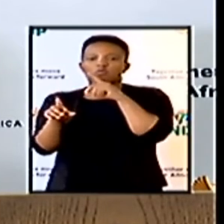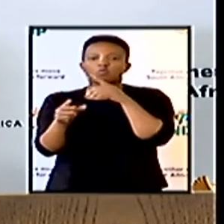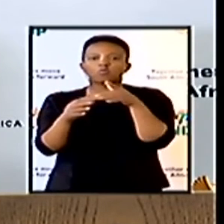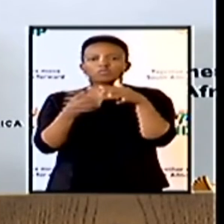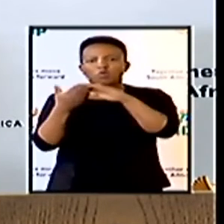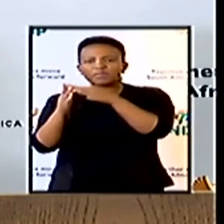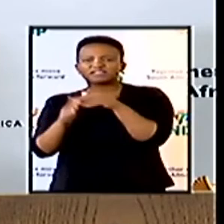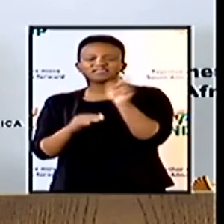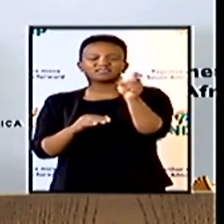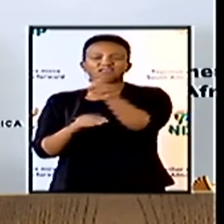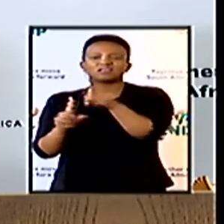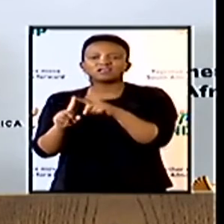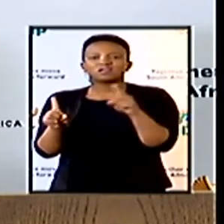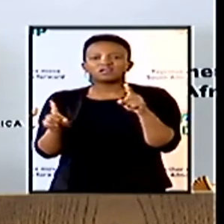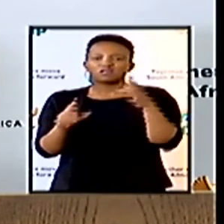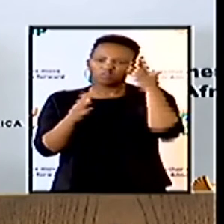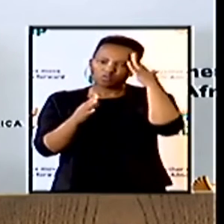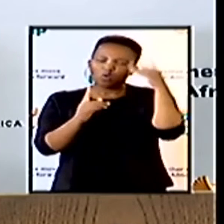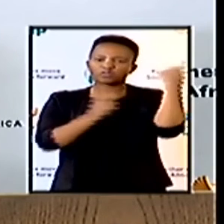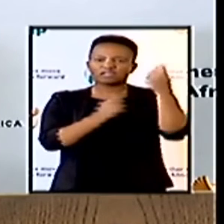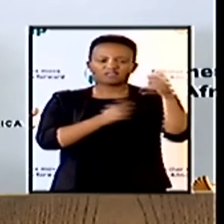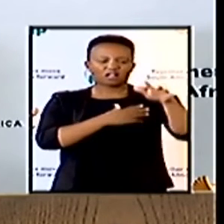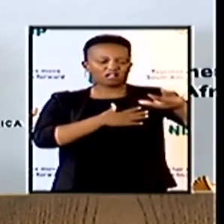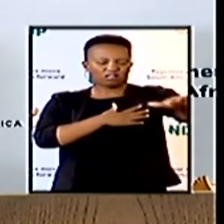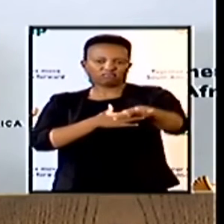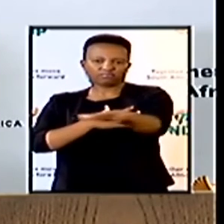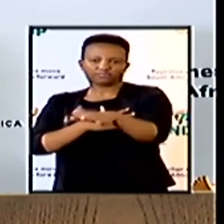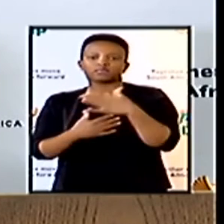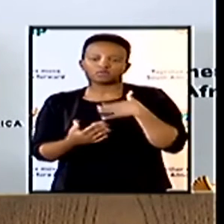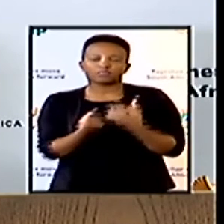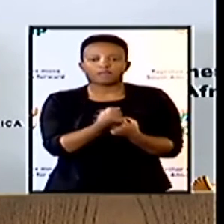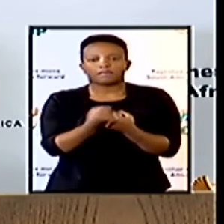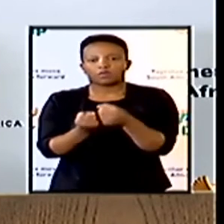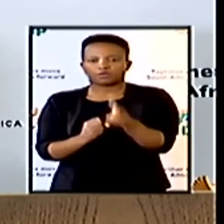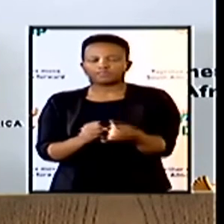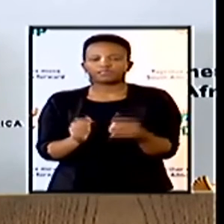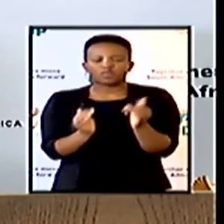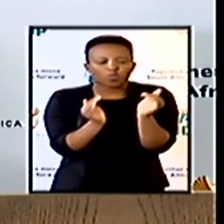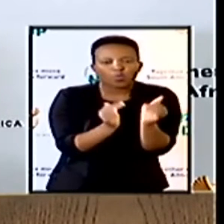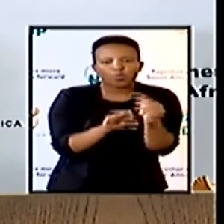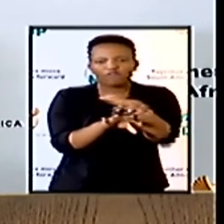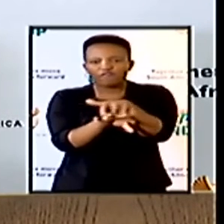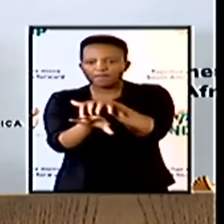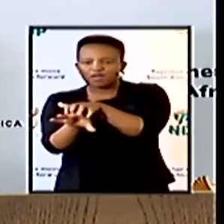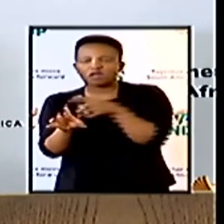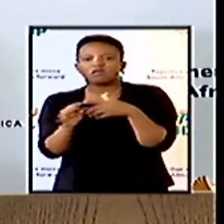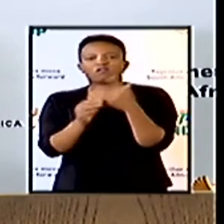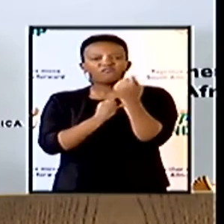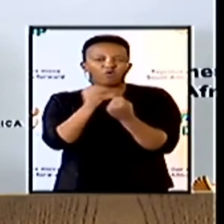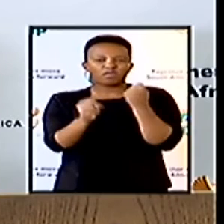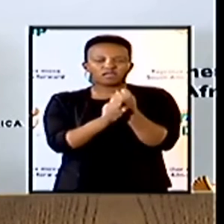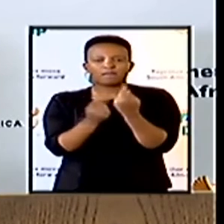areas or, as it is known, traditional areas. The smallholder and communal farmers with an annual turnover